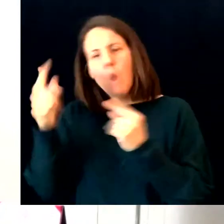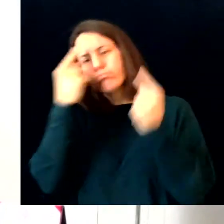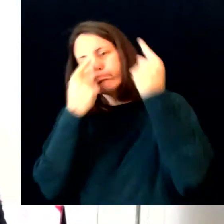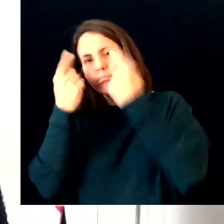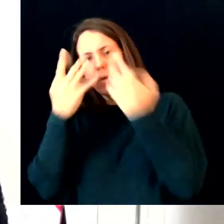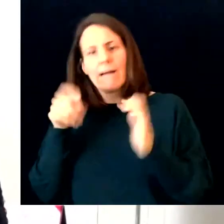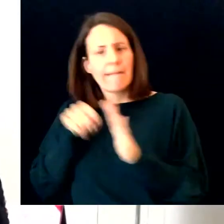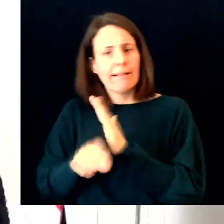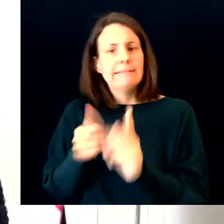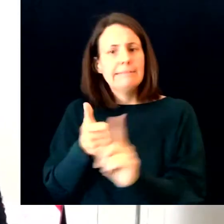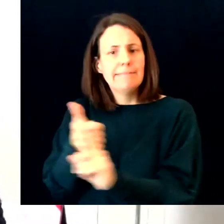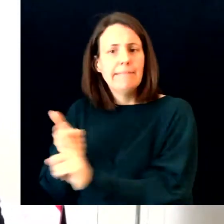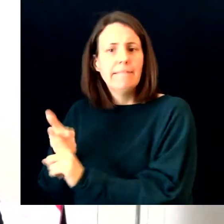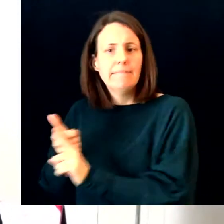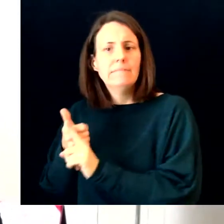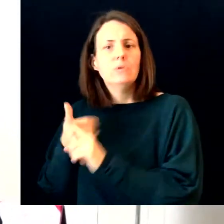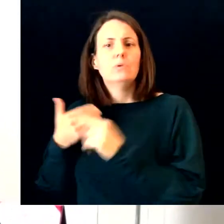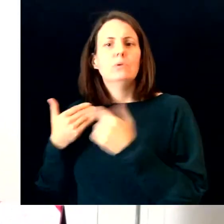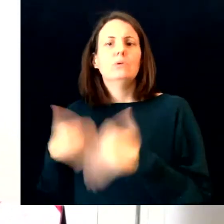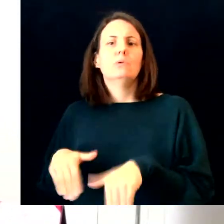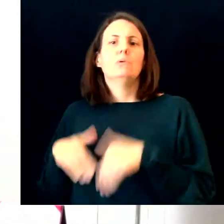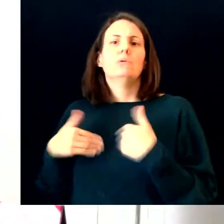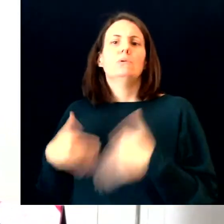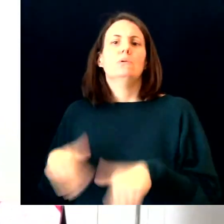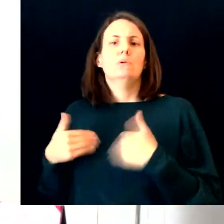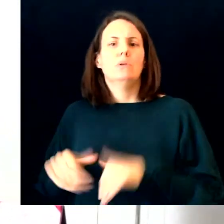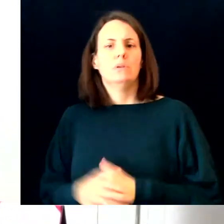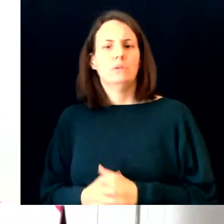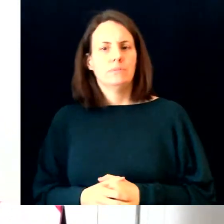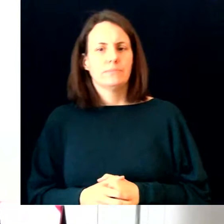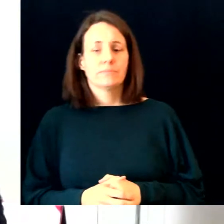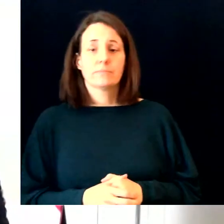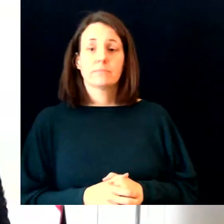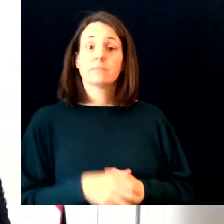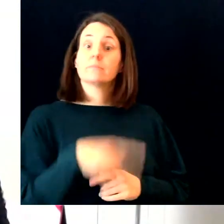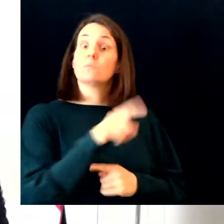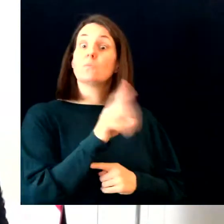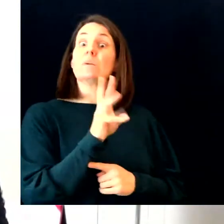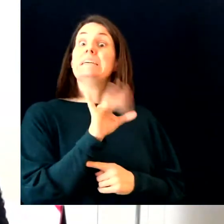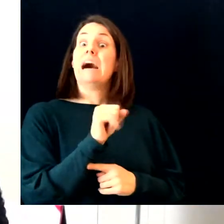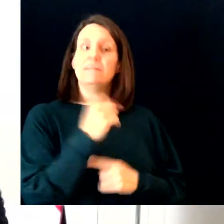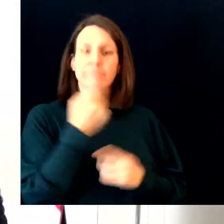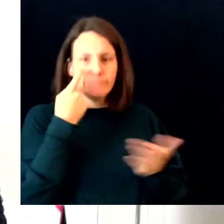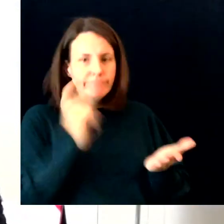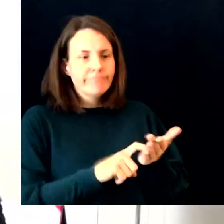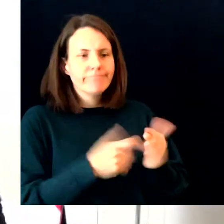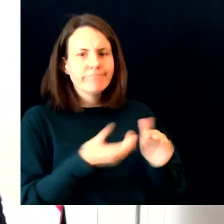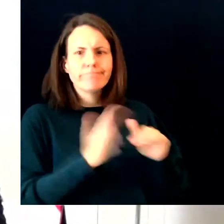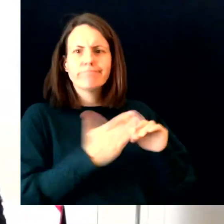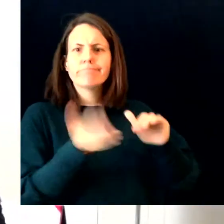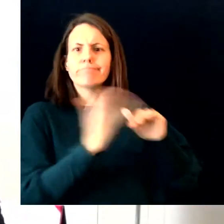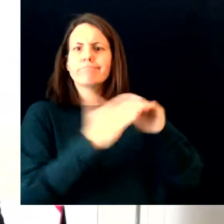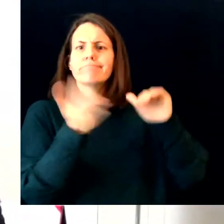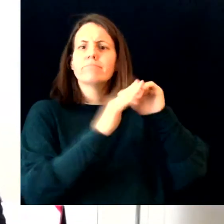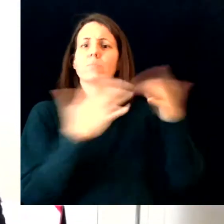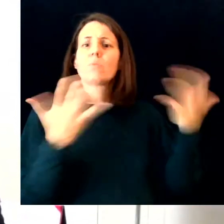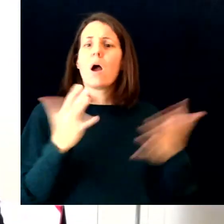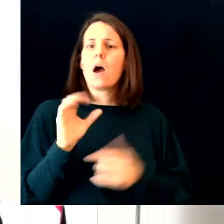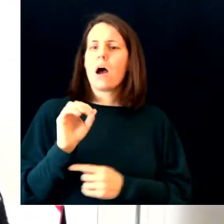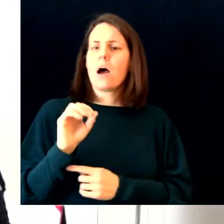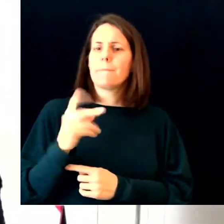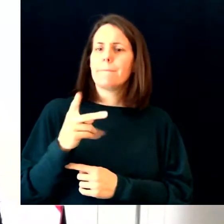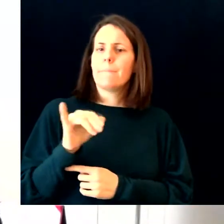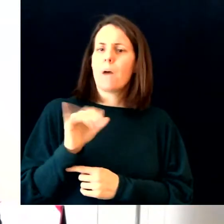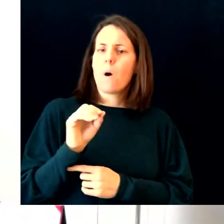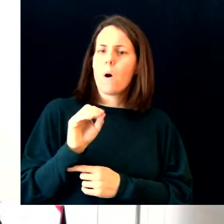household domestic violence. There's been increased anxiety and other stressors in the home. And we want to make sure that we do all that we can